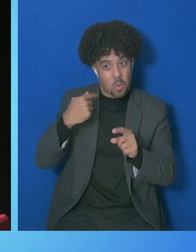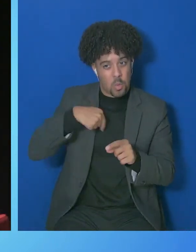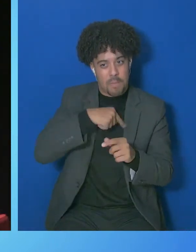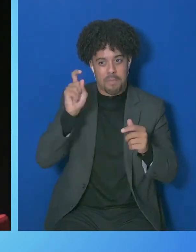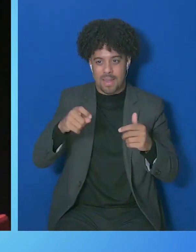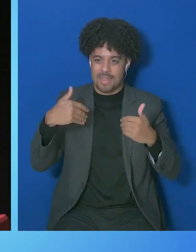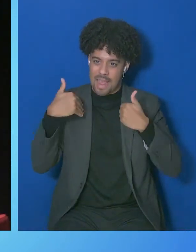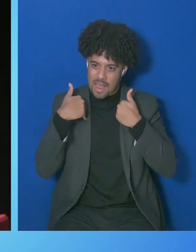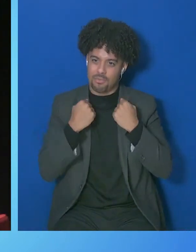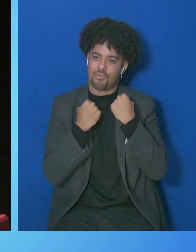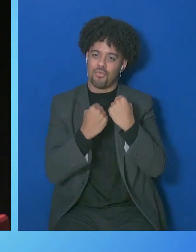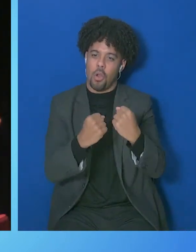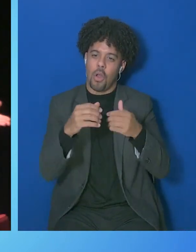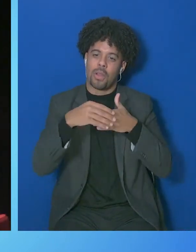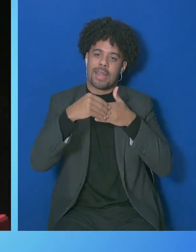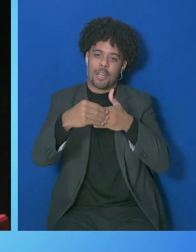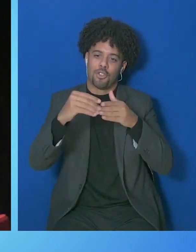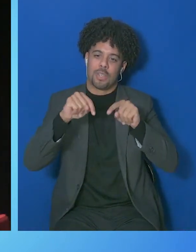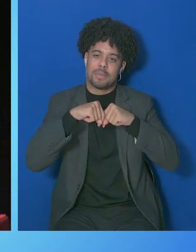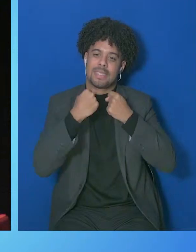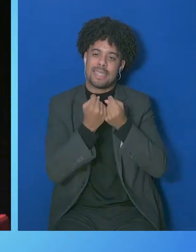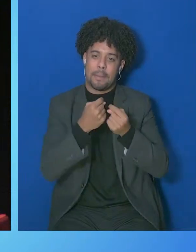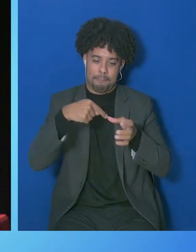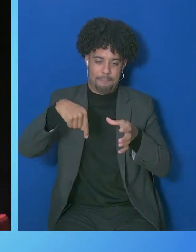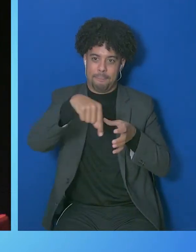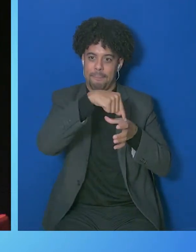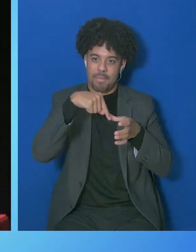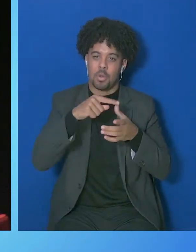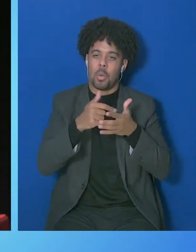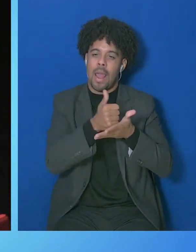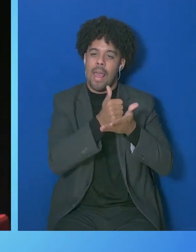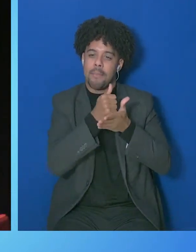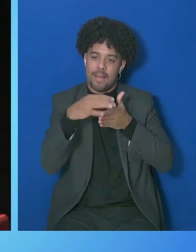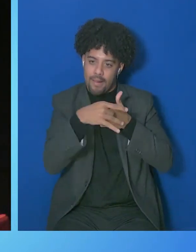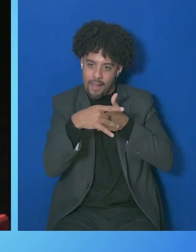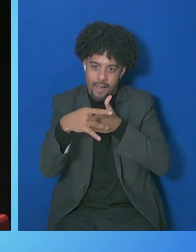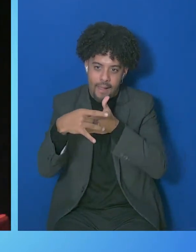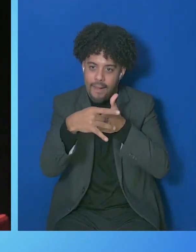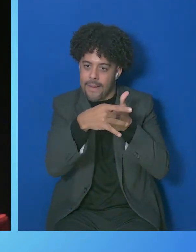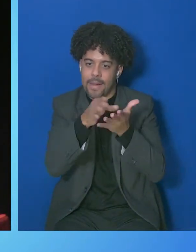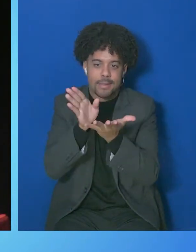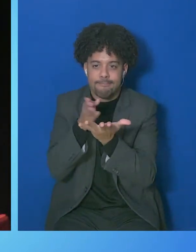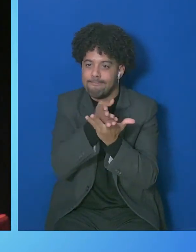So those are my asks from you, the ASDB board.